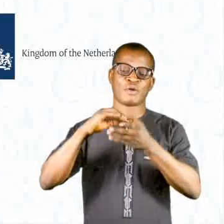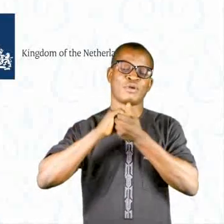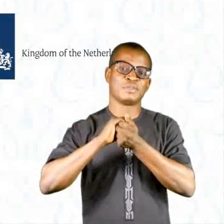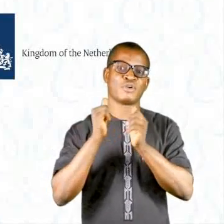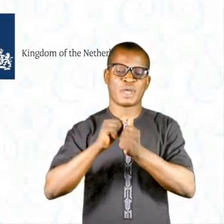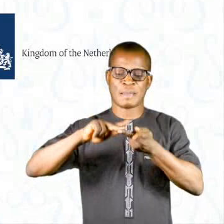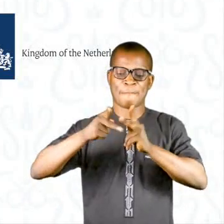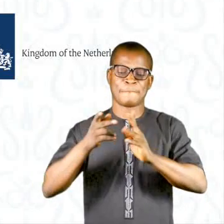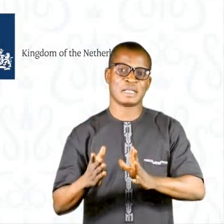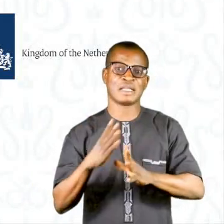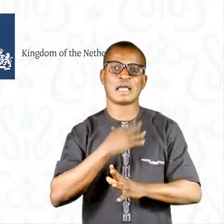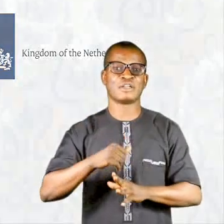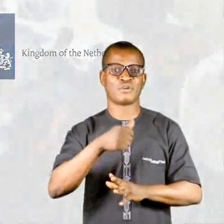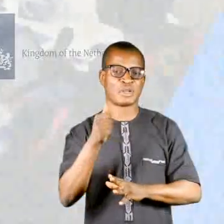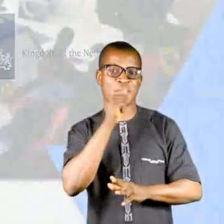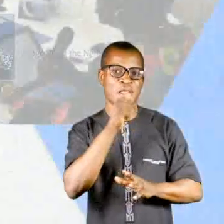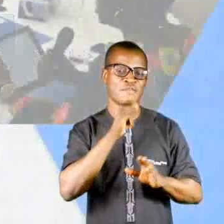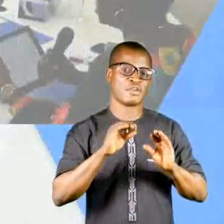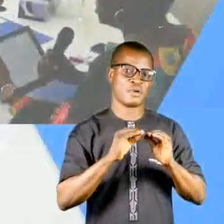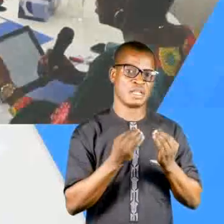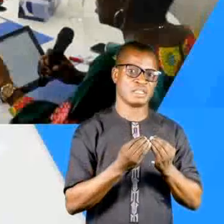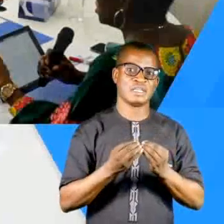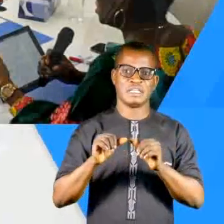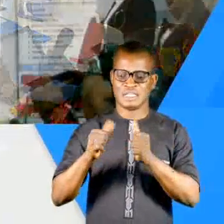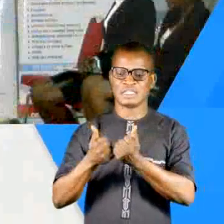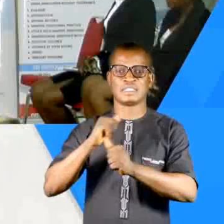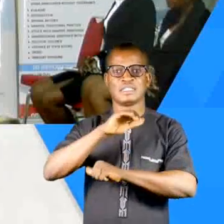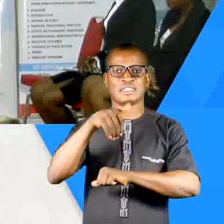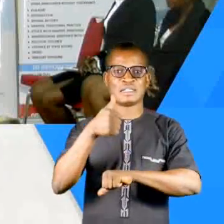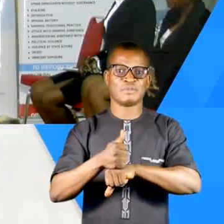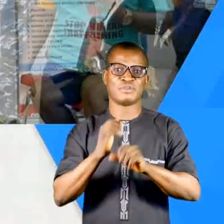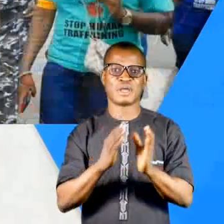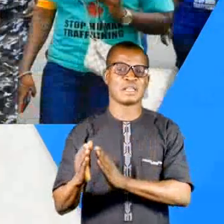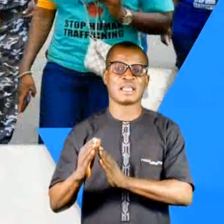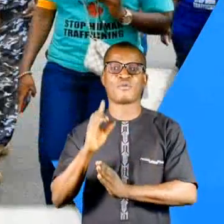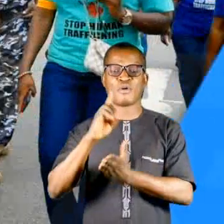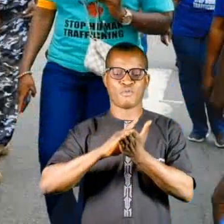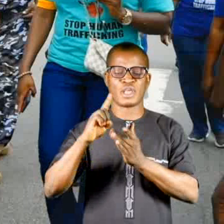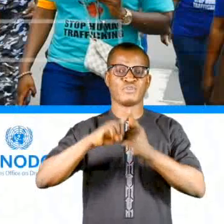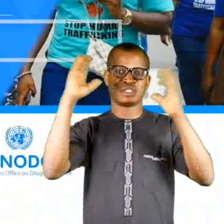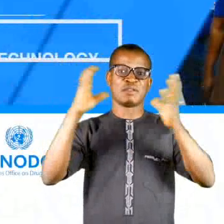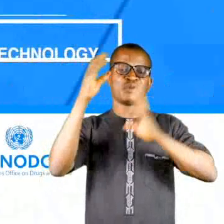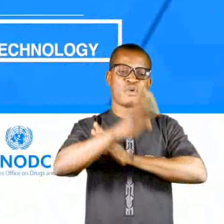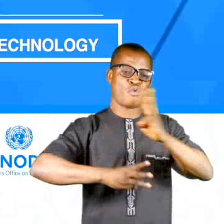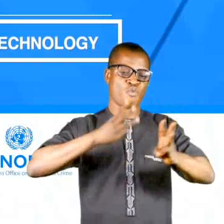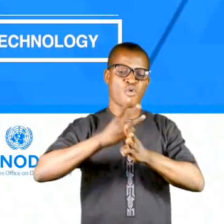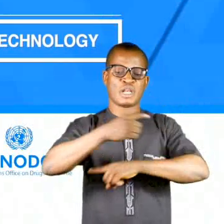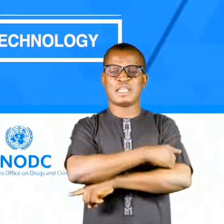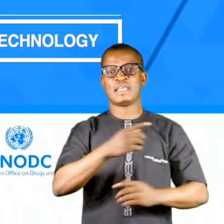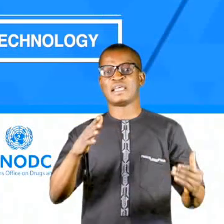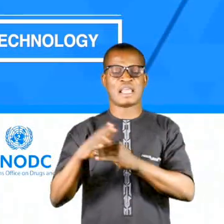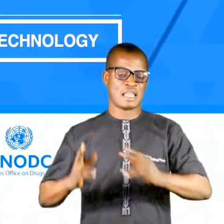In collaboration with partners and the private sector, the agency organized a week-long series of events to mark the World Day Against